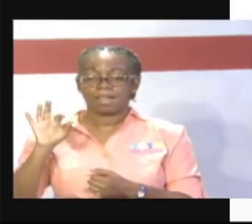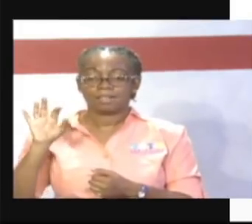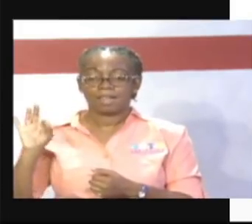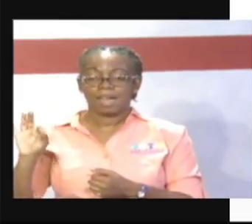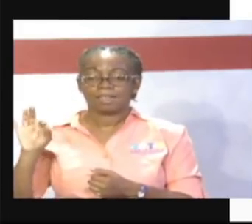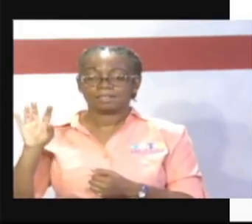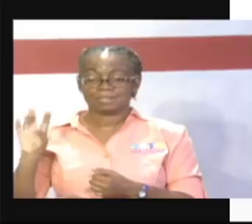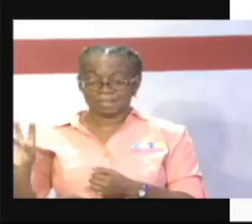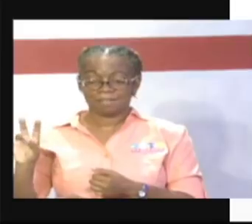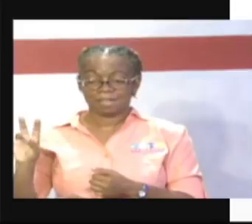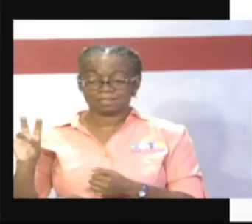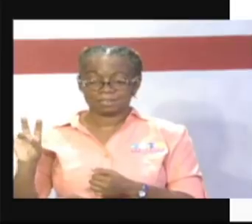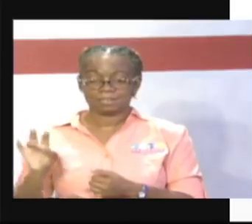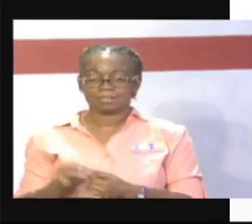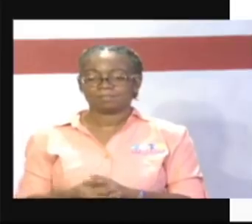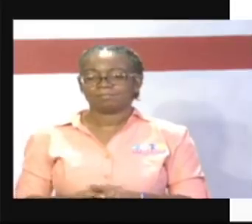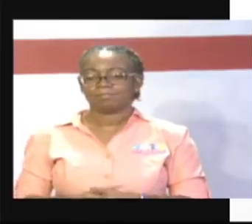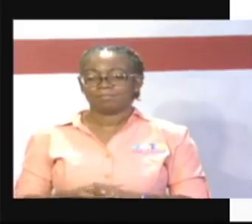569,997.